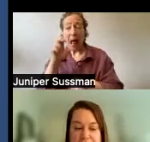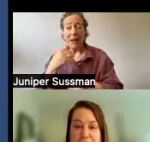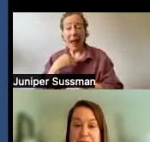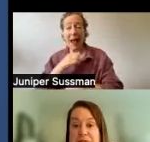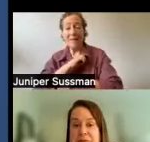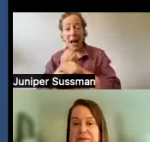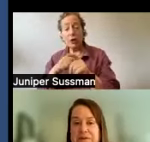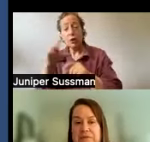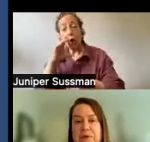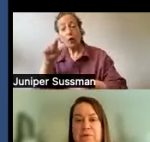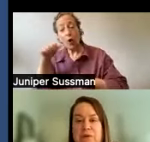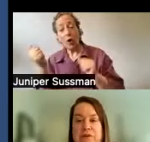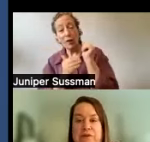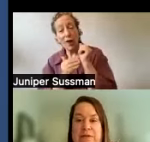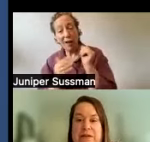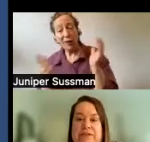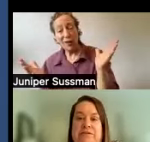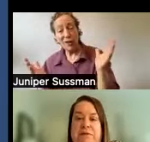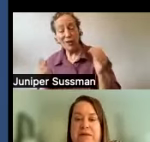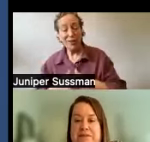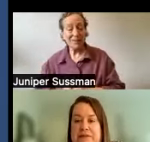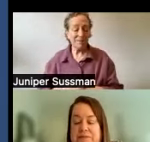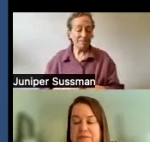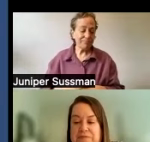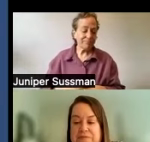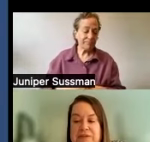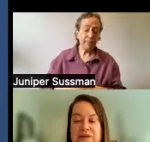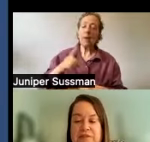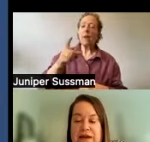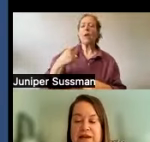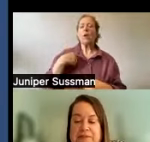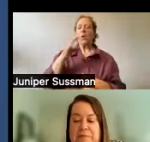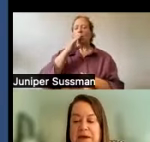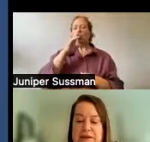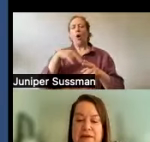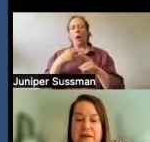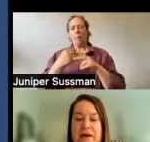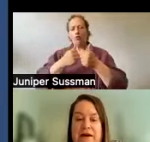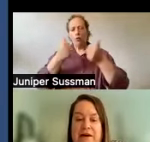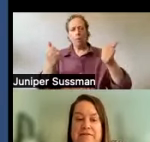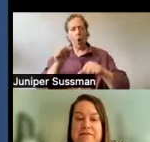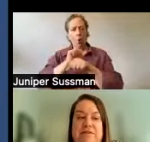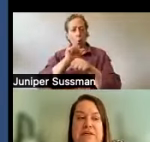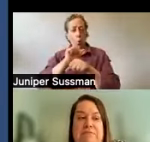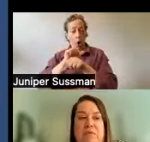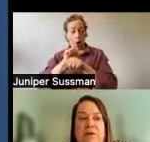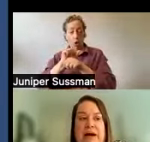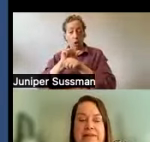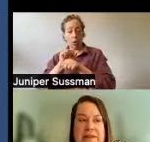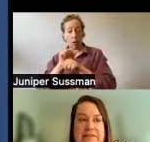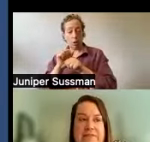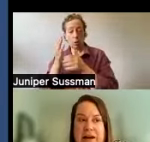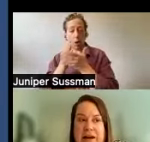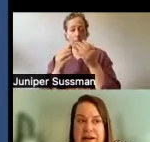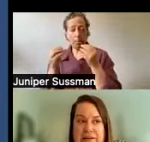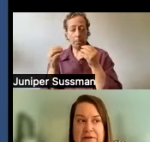bit about the specific remote work accommodations, because as we've touched on, that has been certainly more